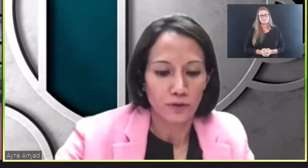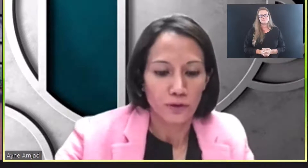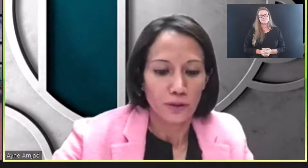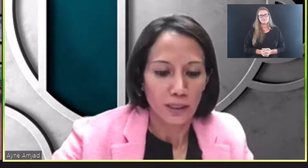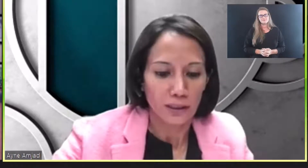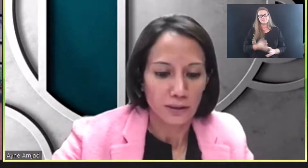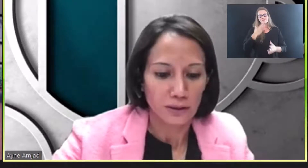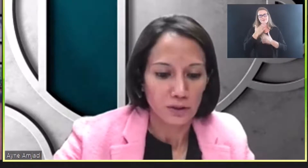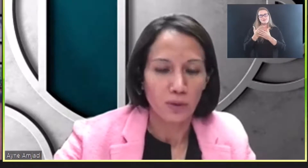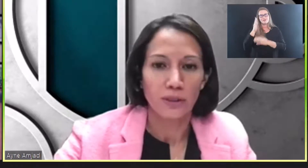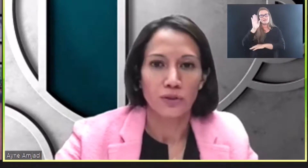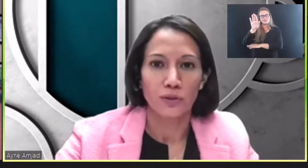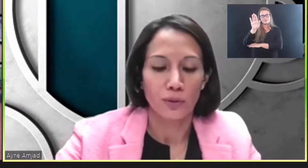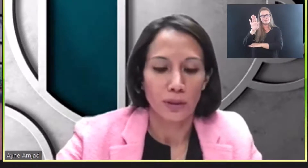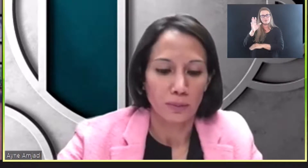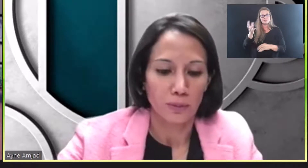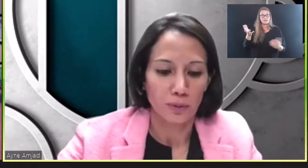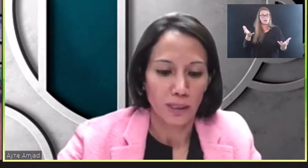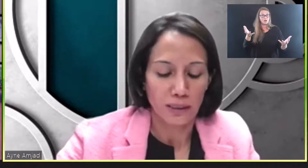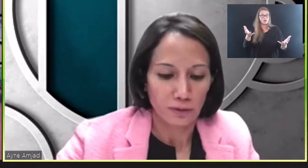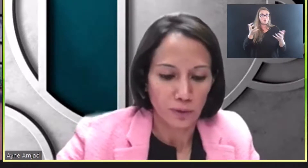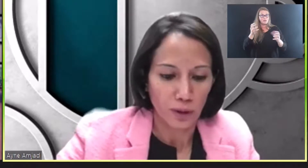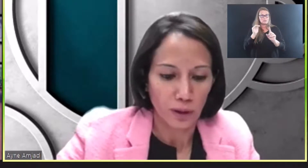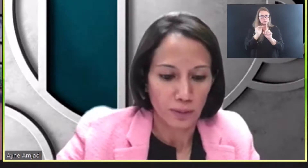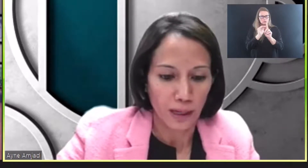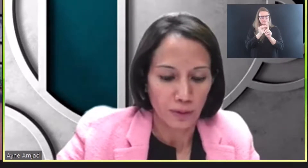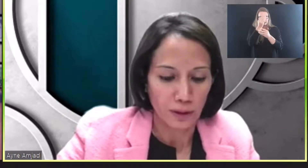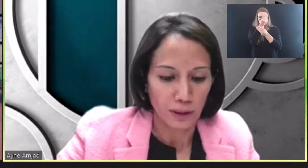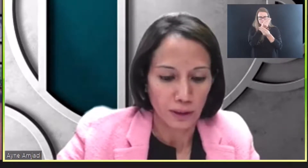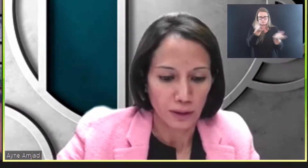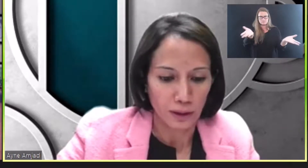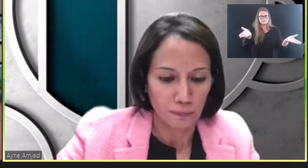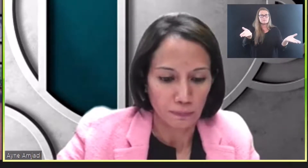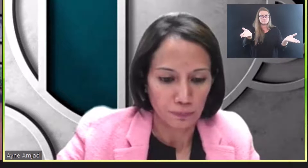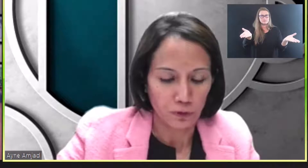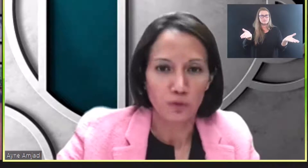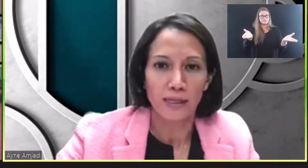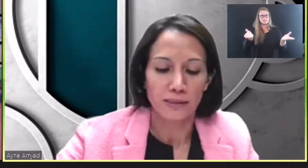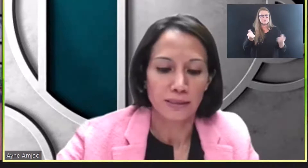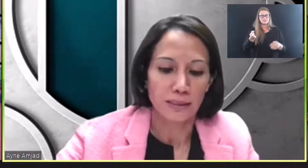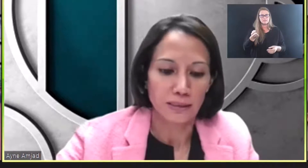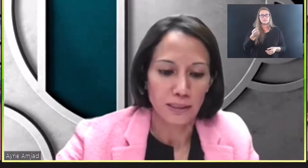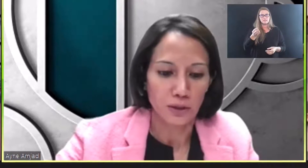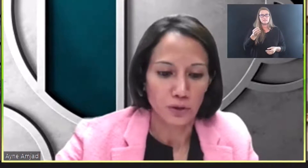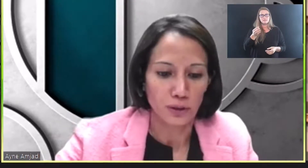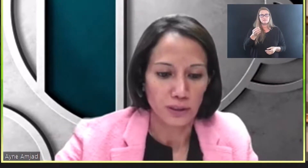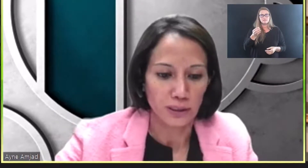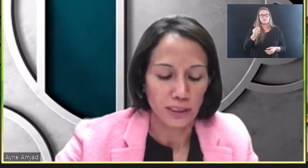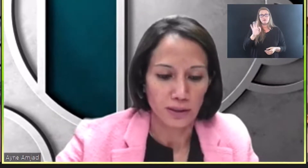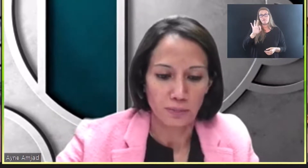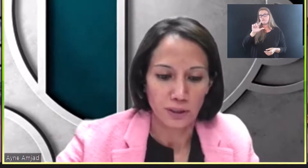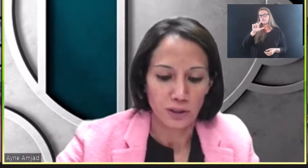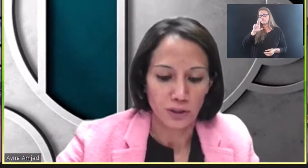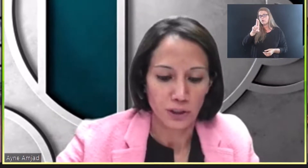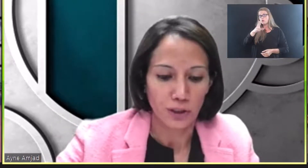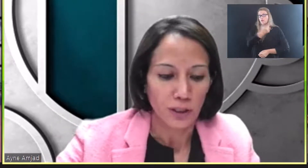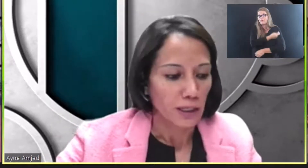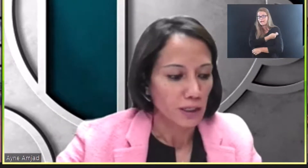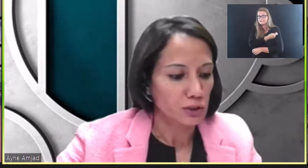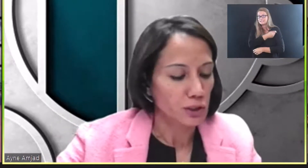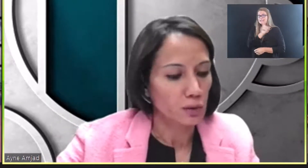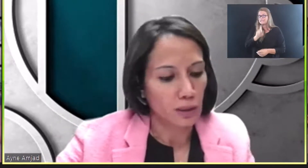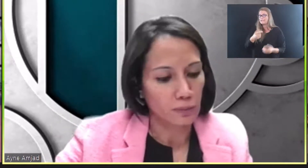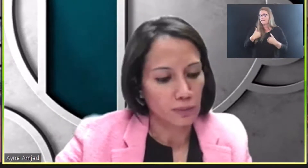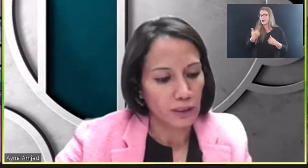Good afternoon. I just wanted to remind everyone about the flu vaccines, that you do need to get them this year.